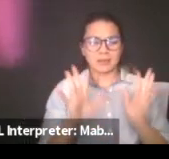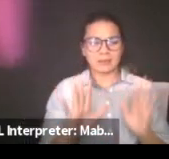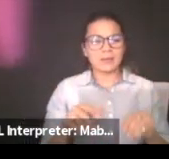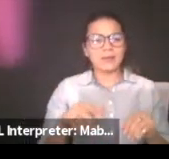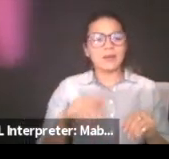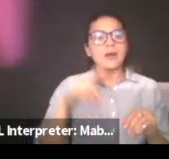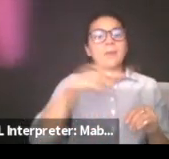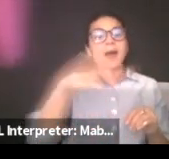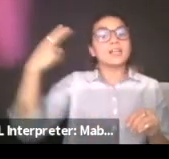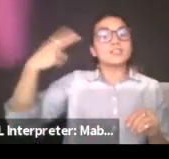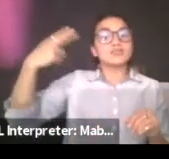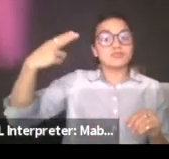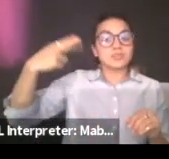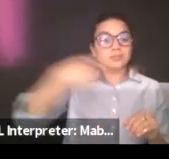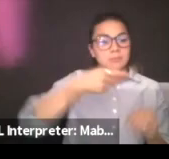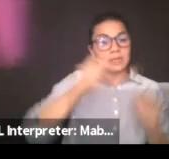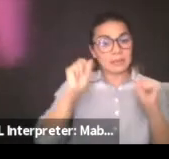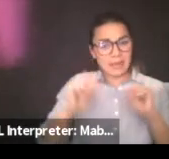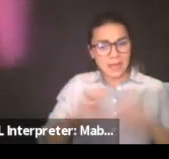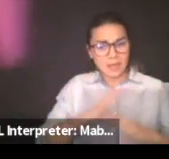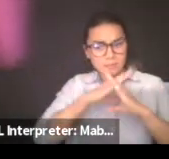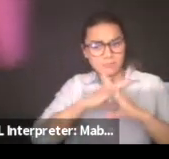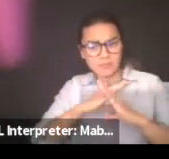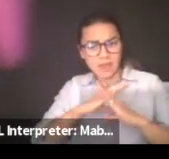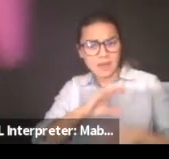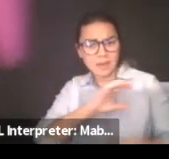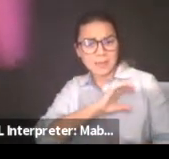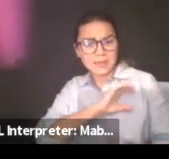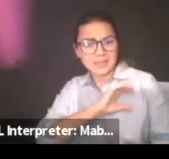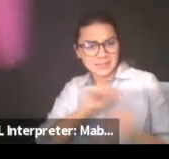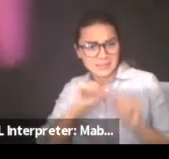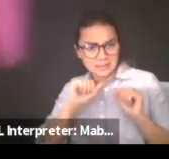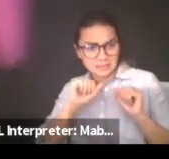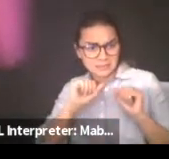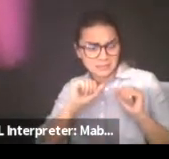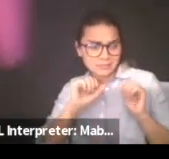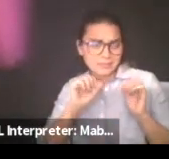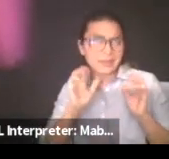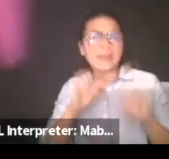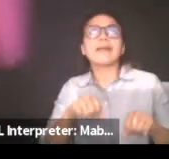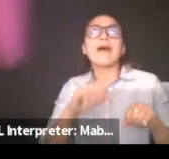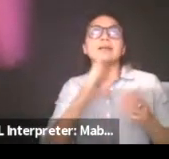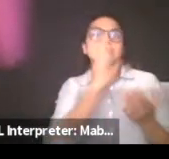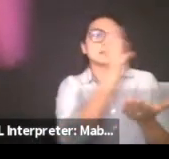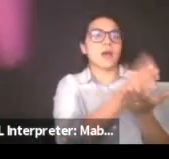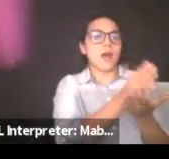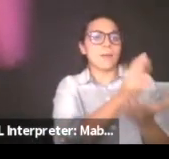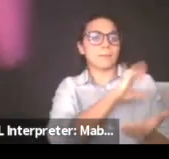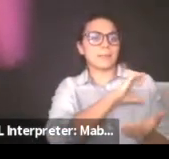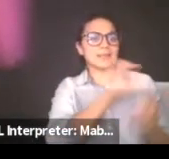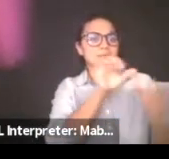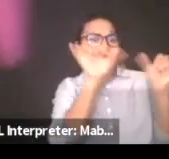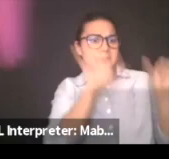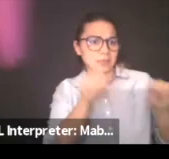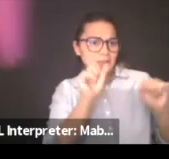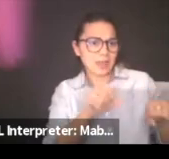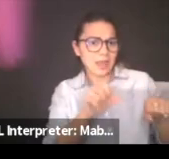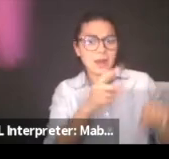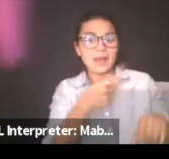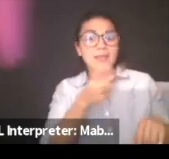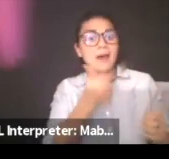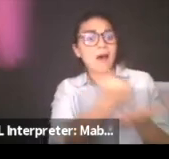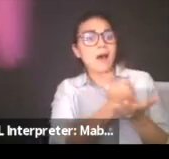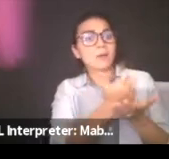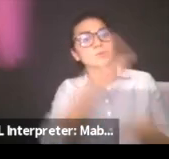policing preventable? Is it inevitable? Or is it used to prevent, reduce, or end sexual